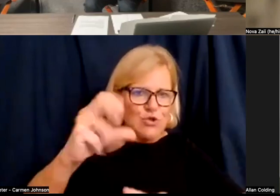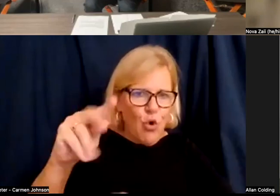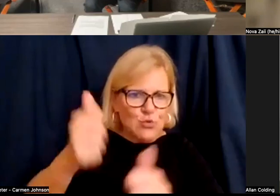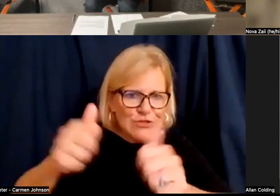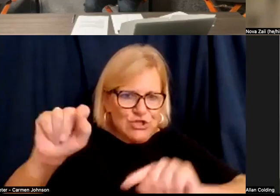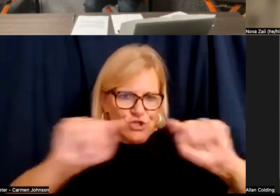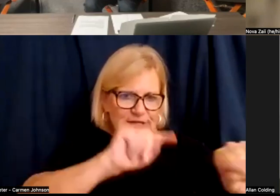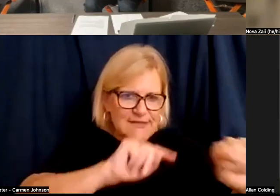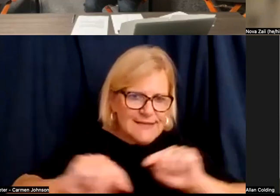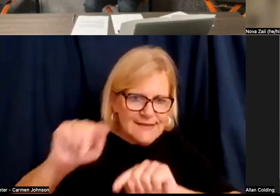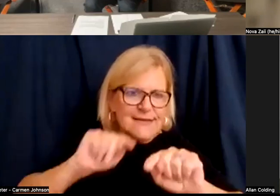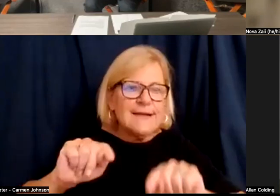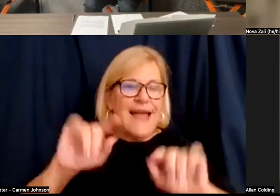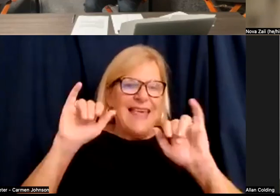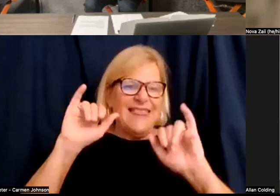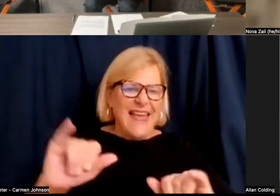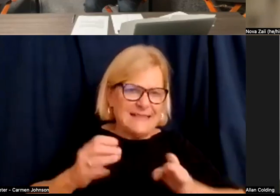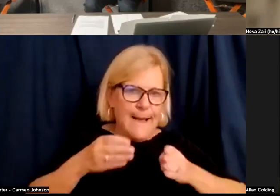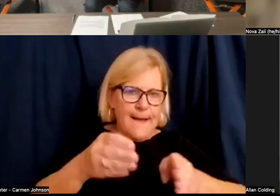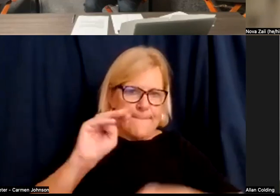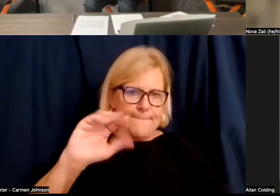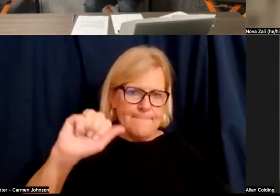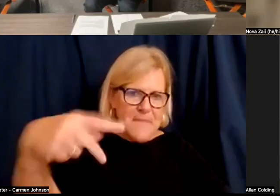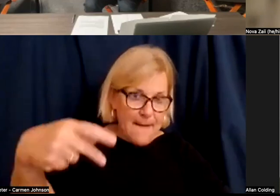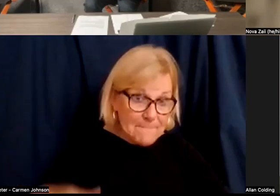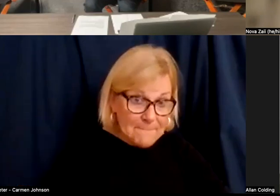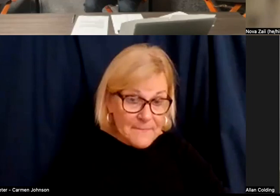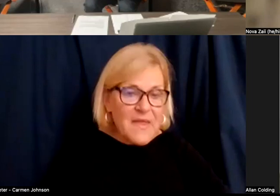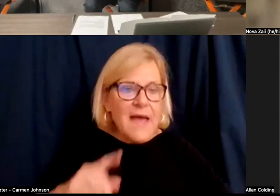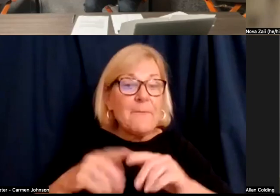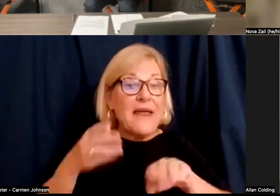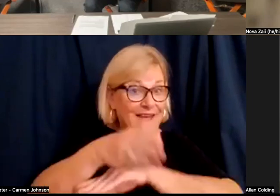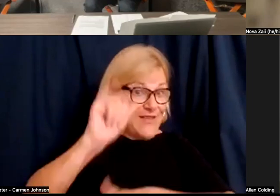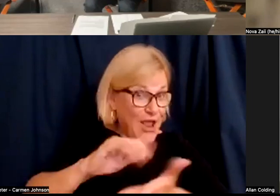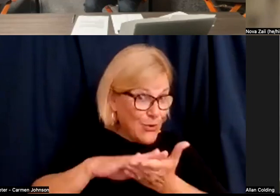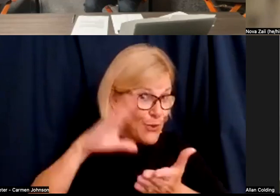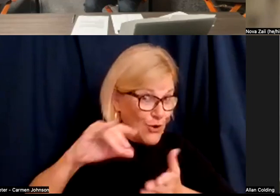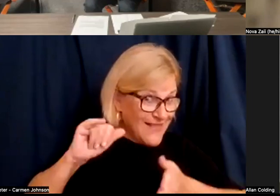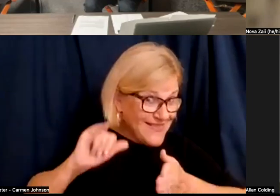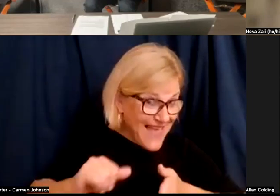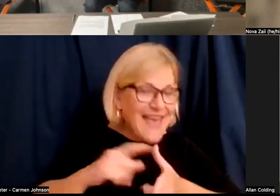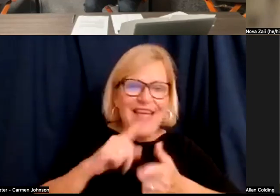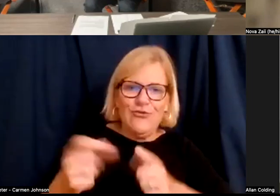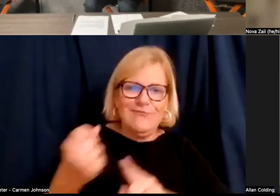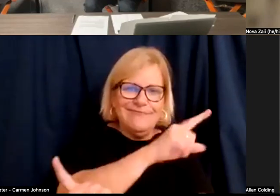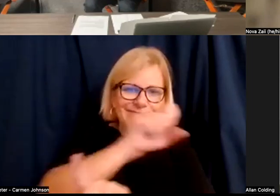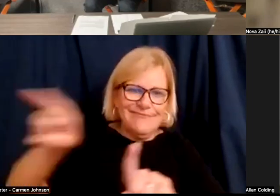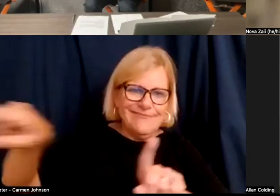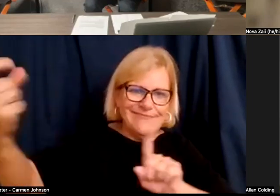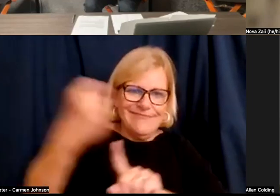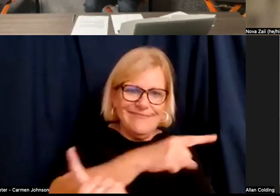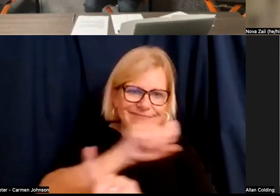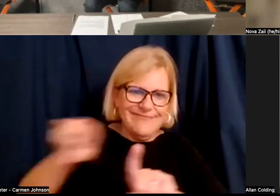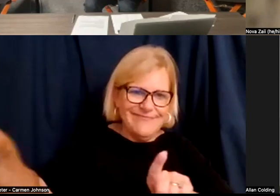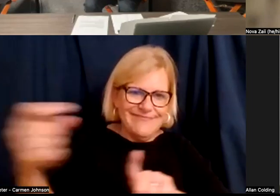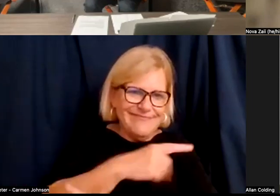where. That's the roadmap, okay? But then after you've learned that, then you could, you feel free to